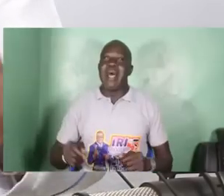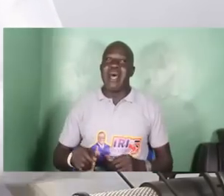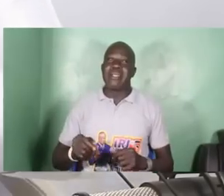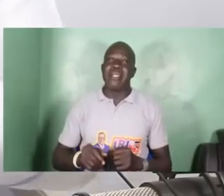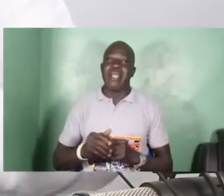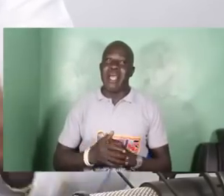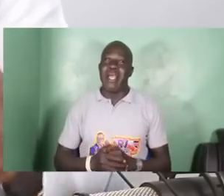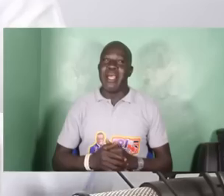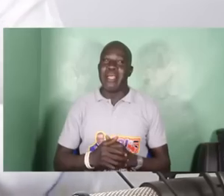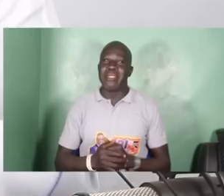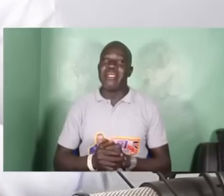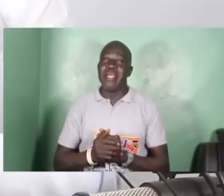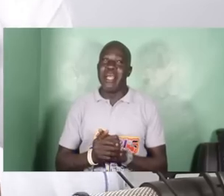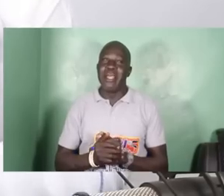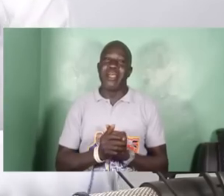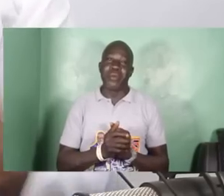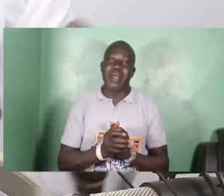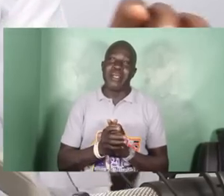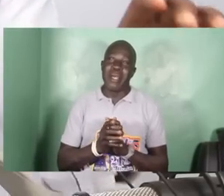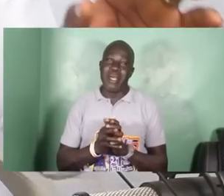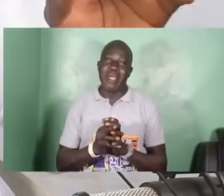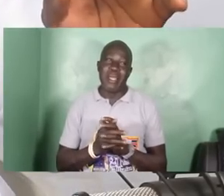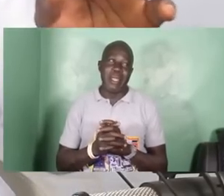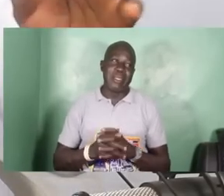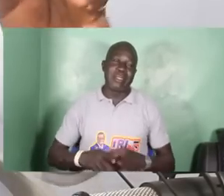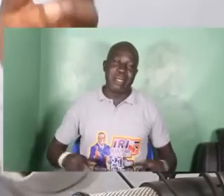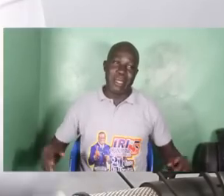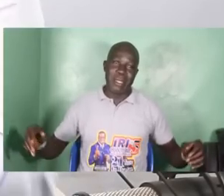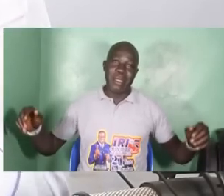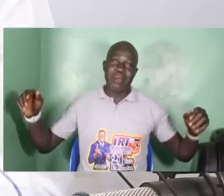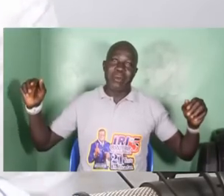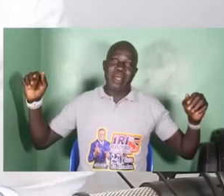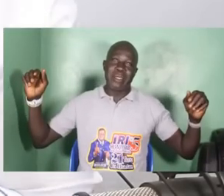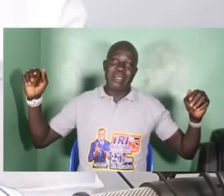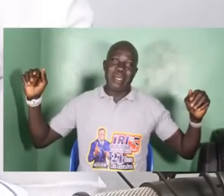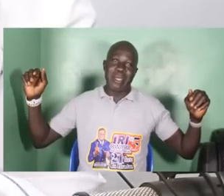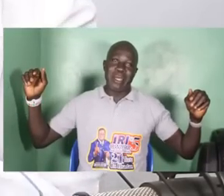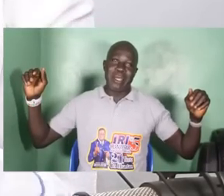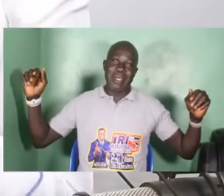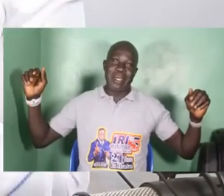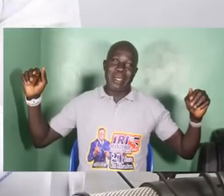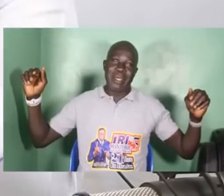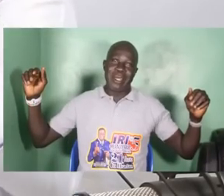odunida si le si de pada elese pada